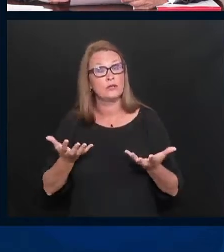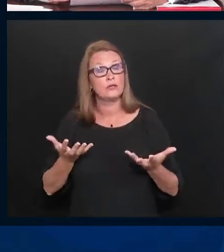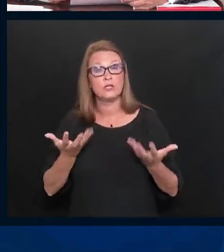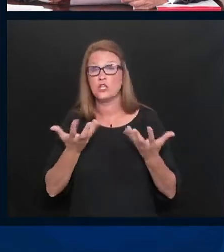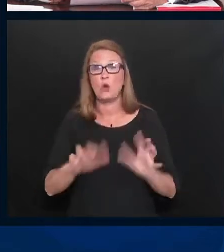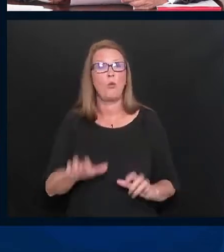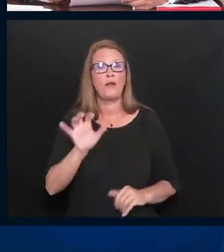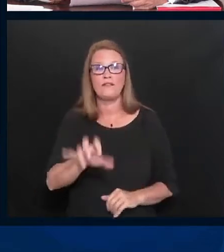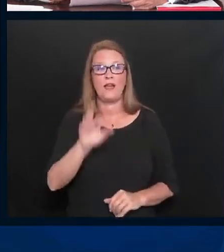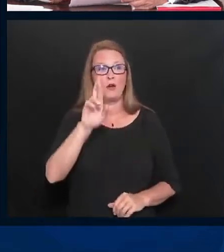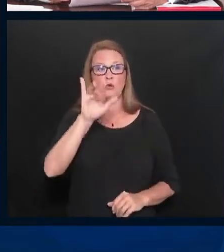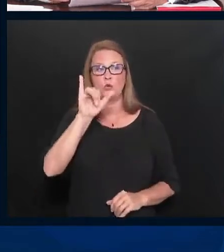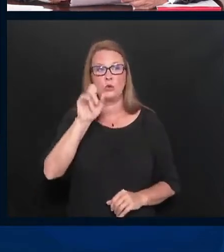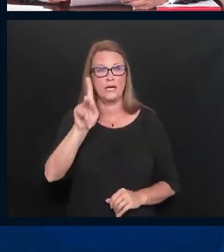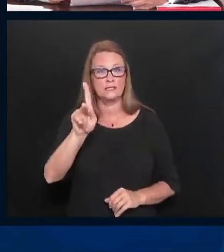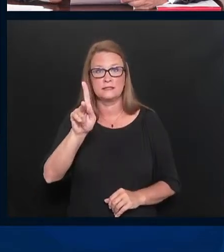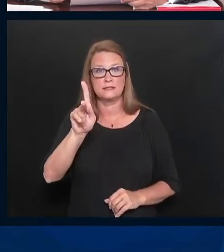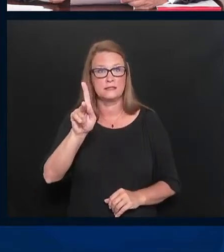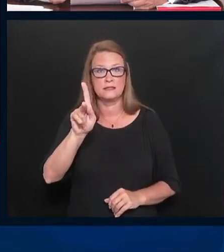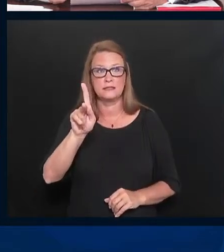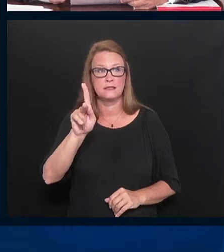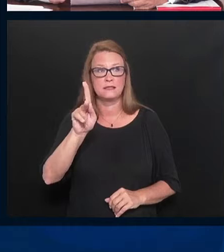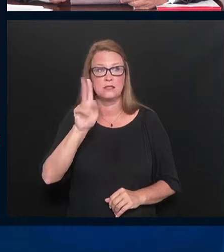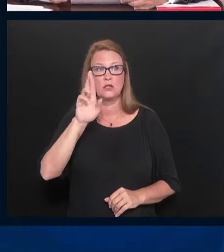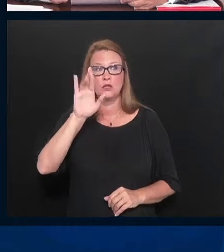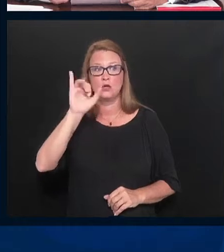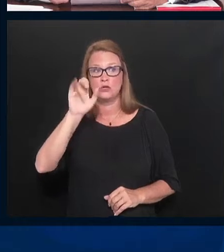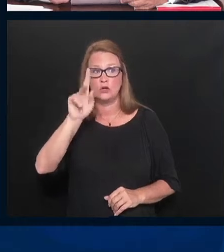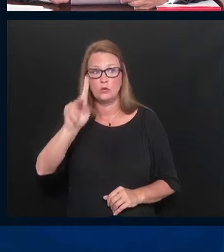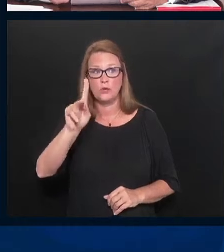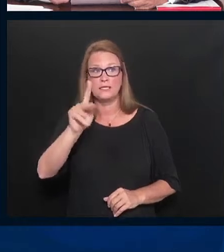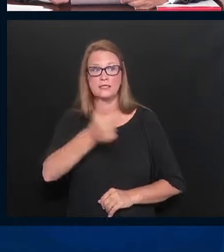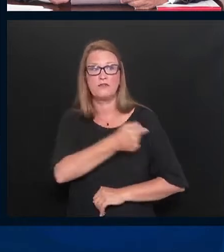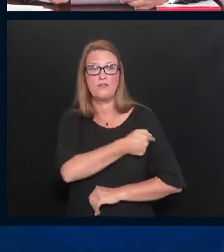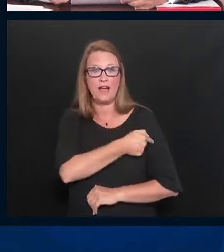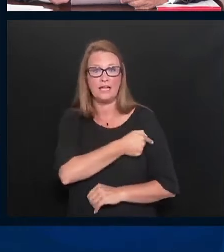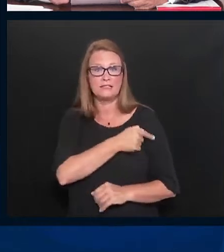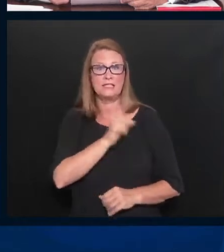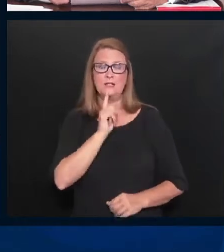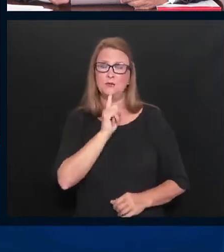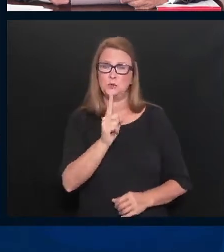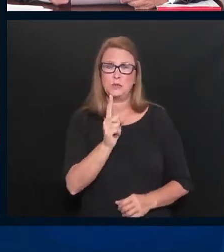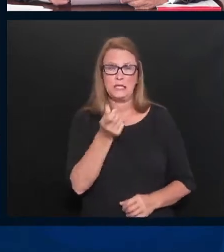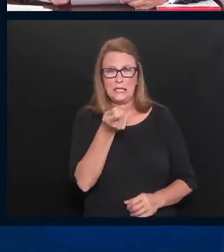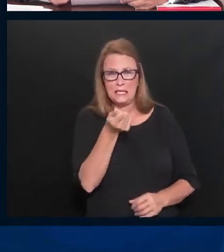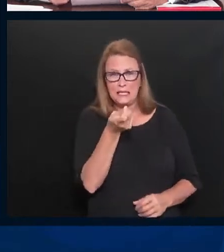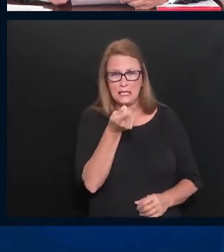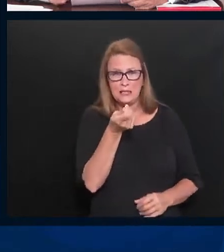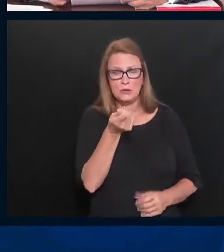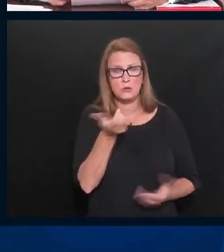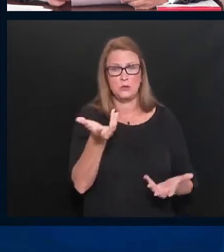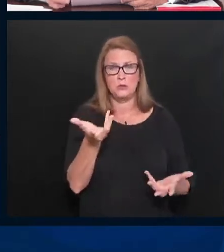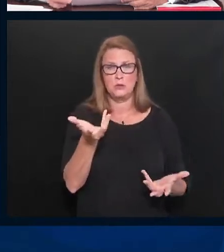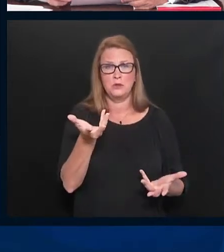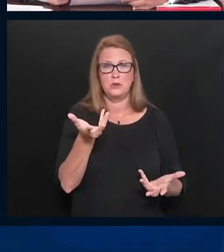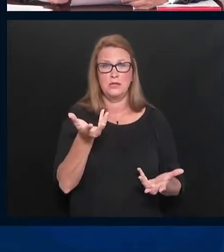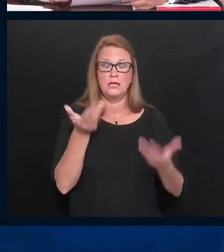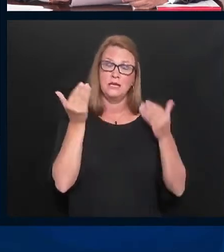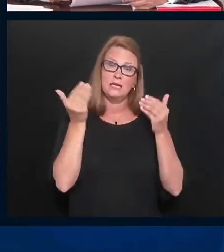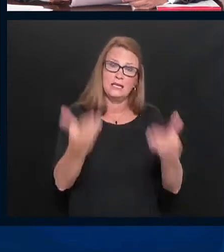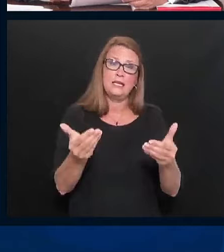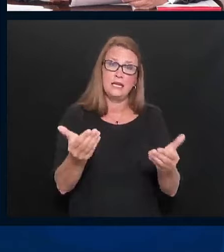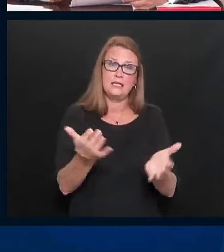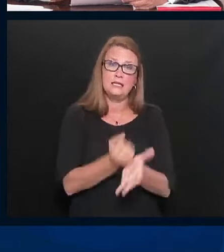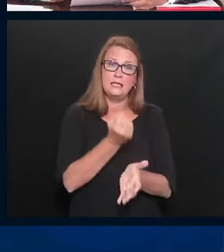risk. Absolutely, the risk of the vaccine is so minimal, it's unbelievable. Absolutely, get your